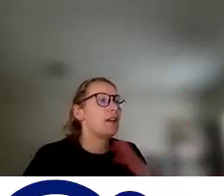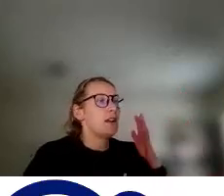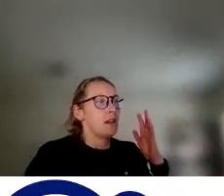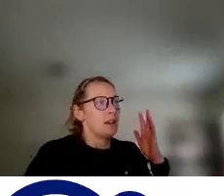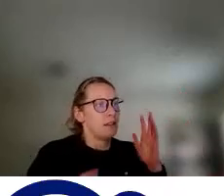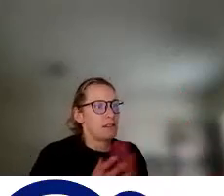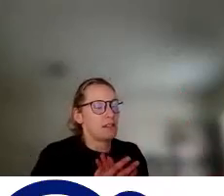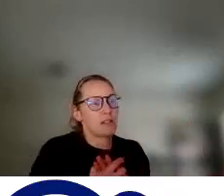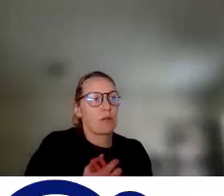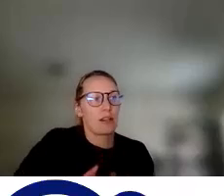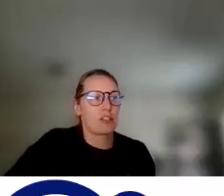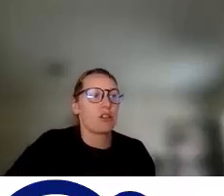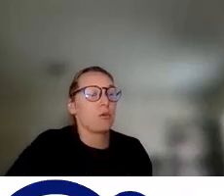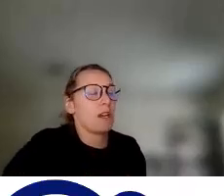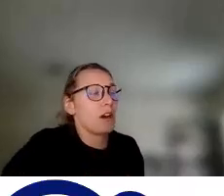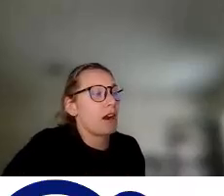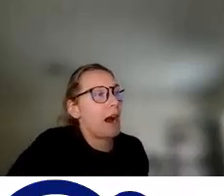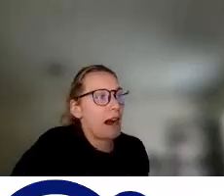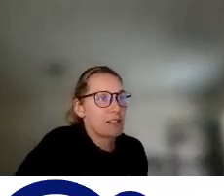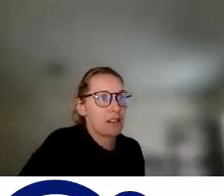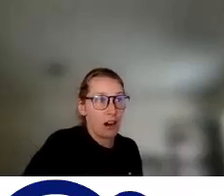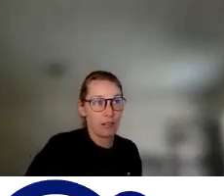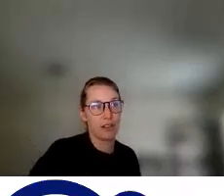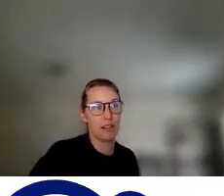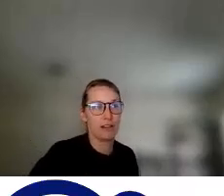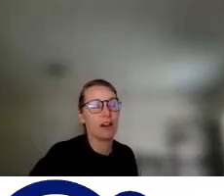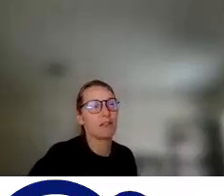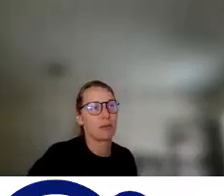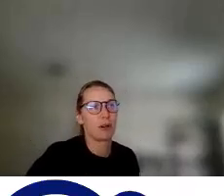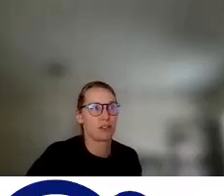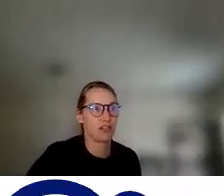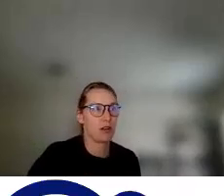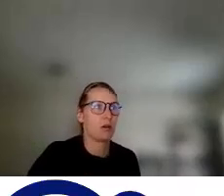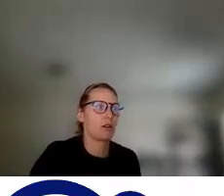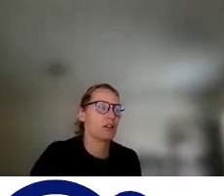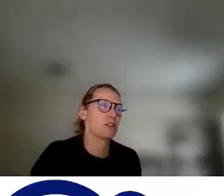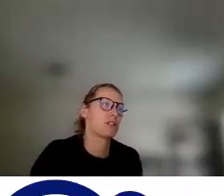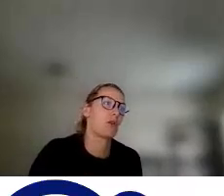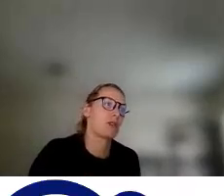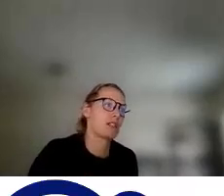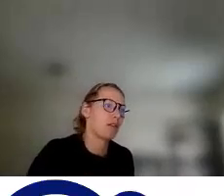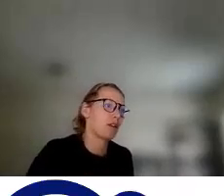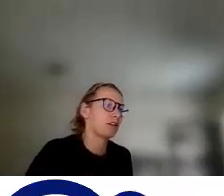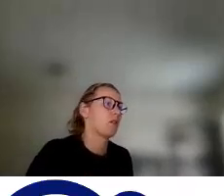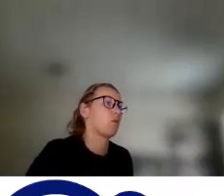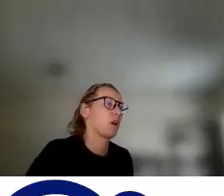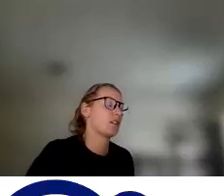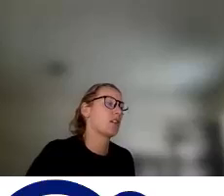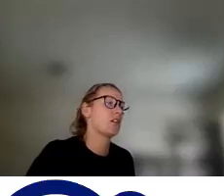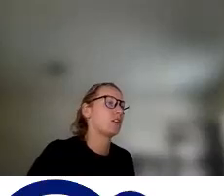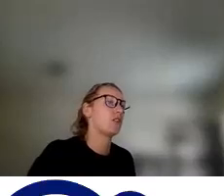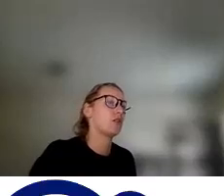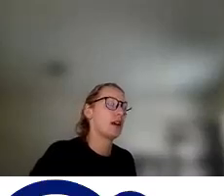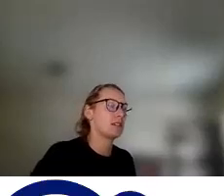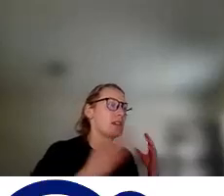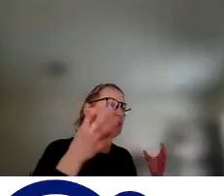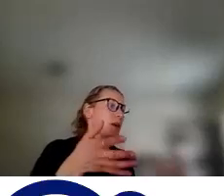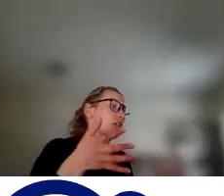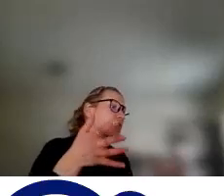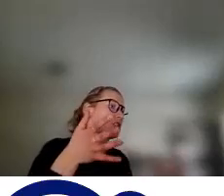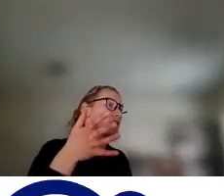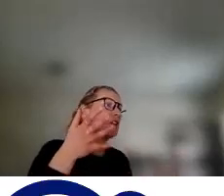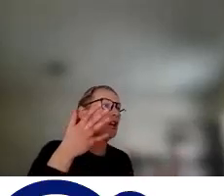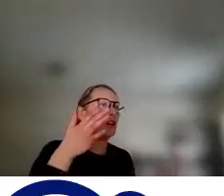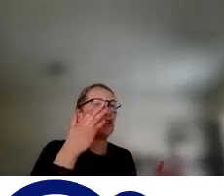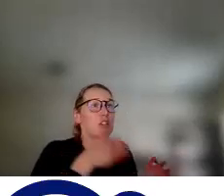slides, but this is a question we are asked often from our stakeholders. So we definitely want you as